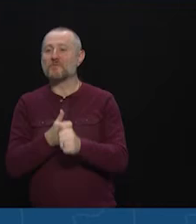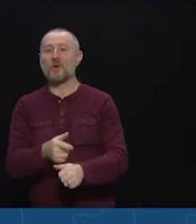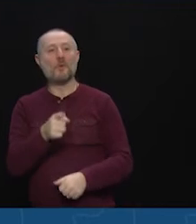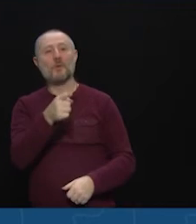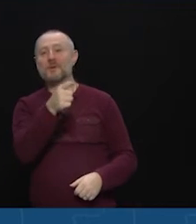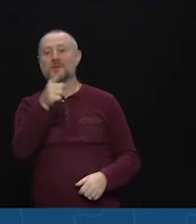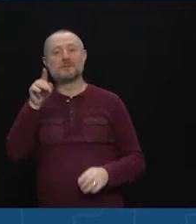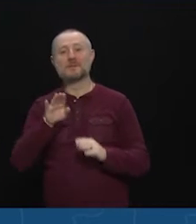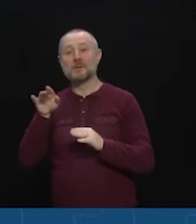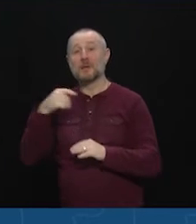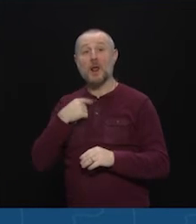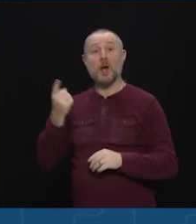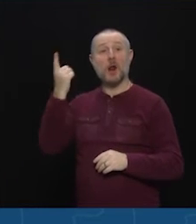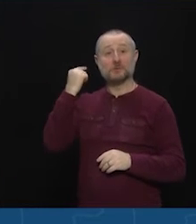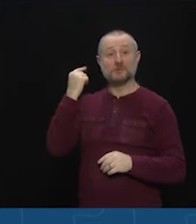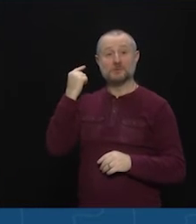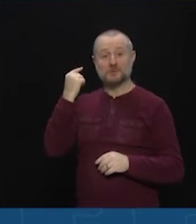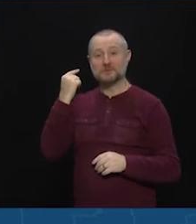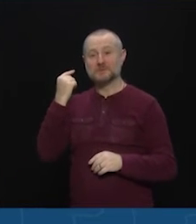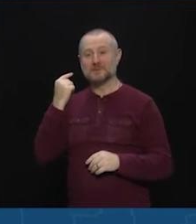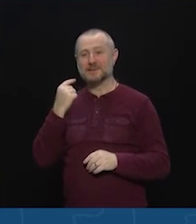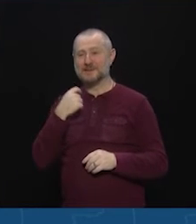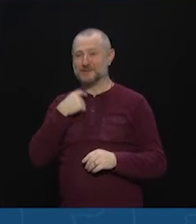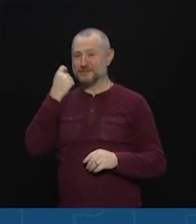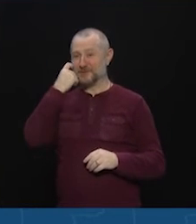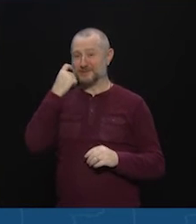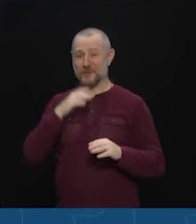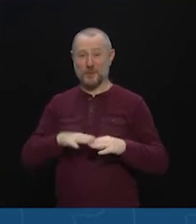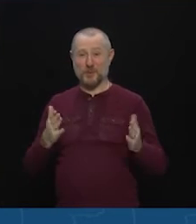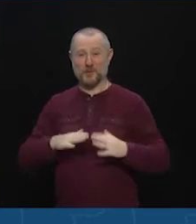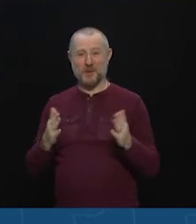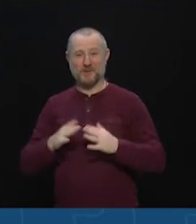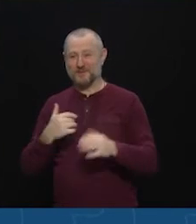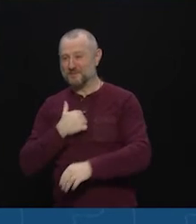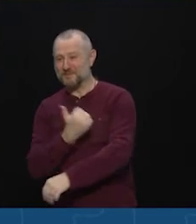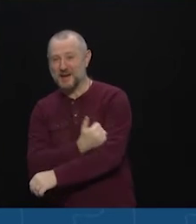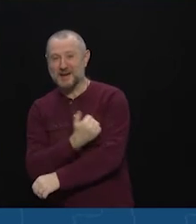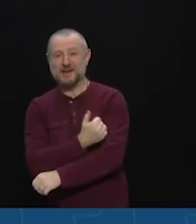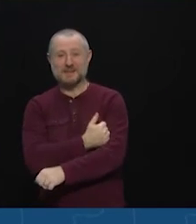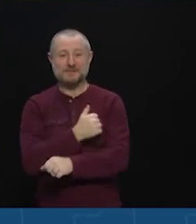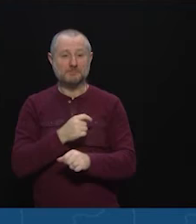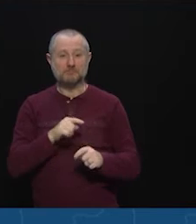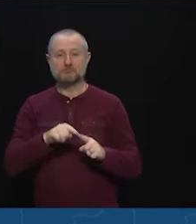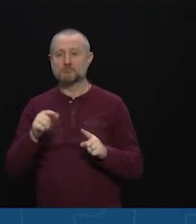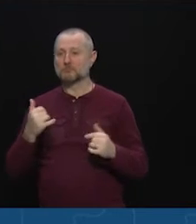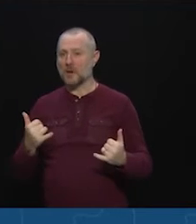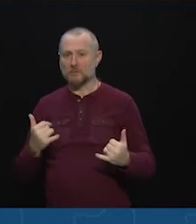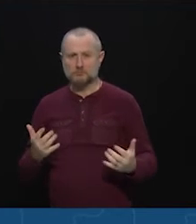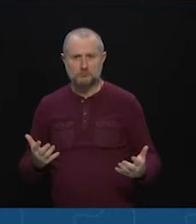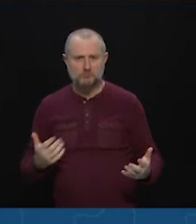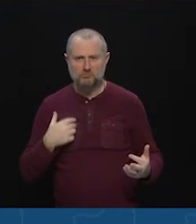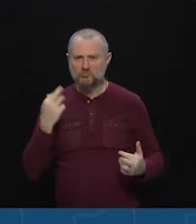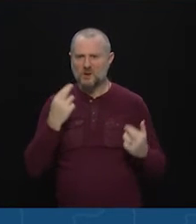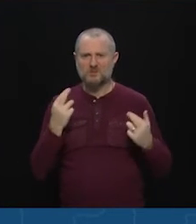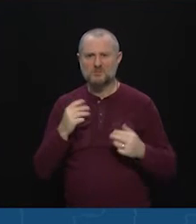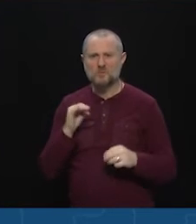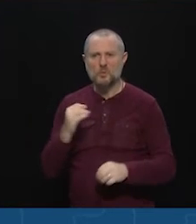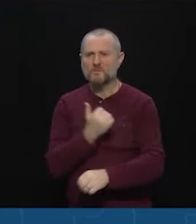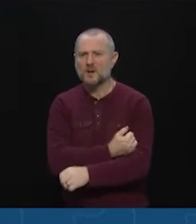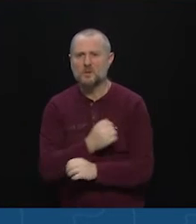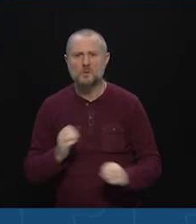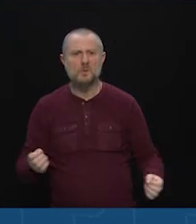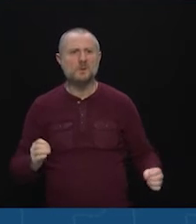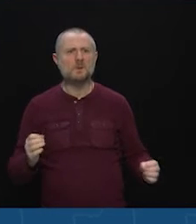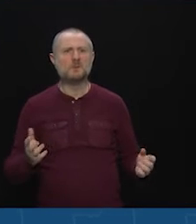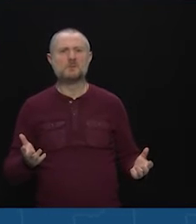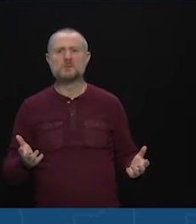literally opening sites like this for vaccinations. Now there's no reason not to be vaccinated, no reason not to be boosted, no reason not to